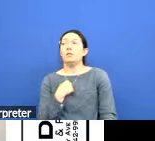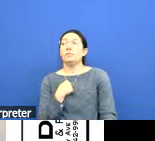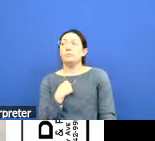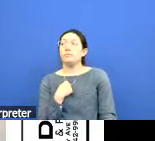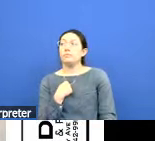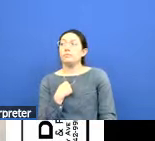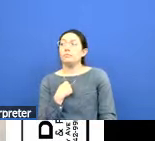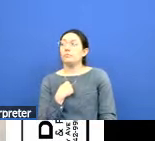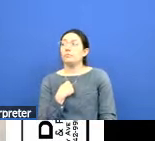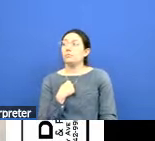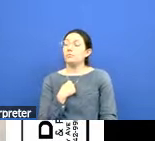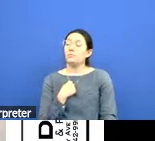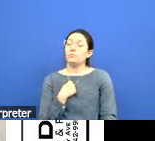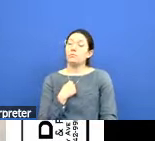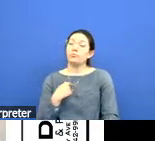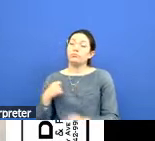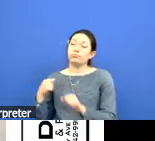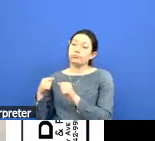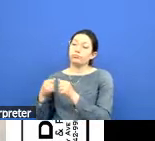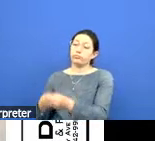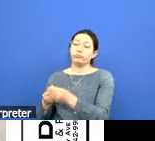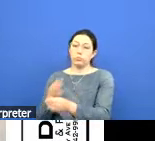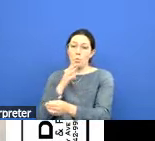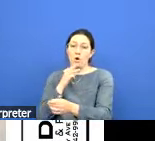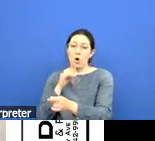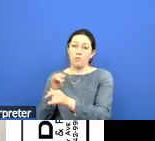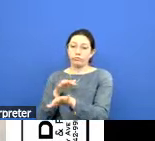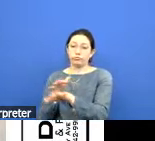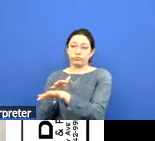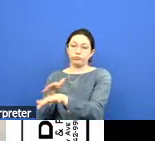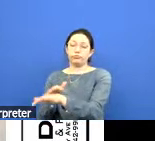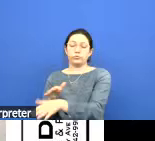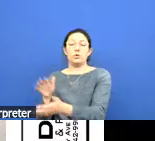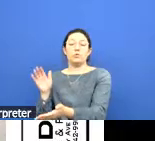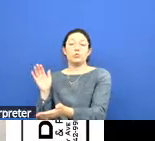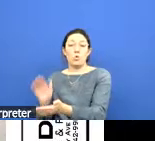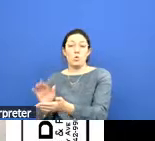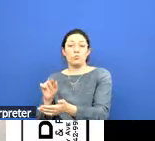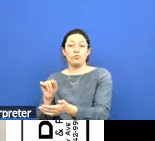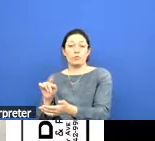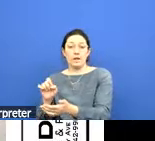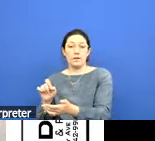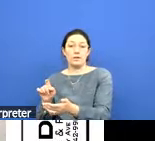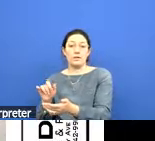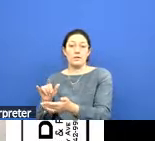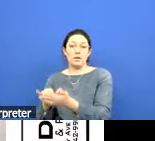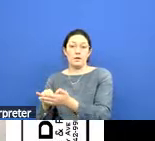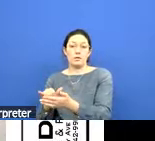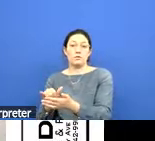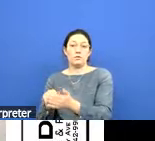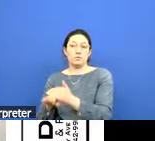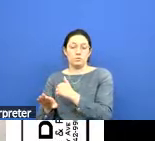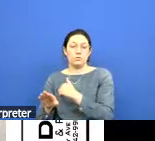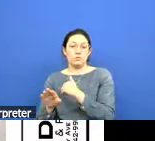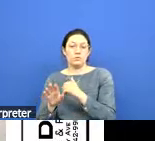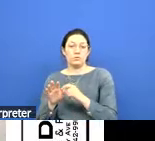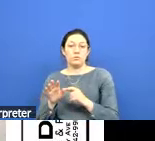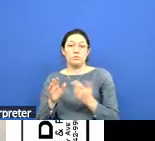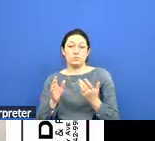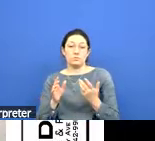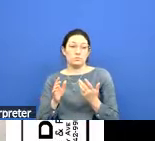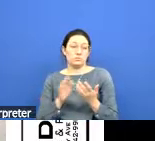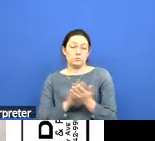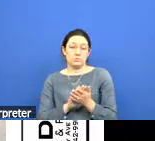put a whole bunch of water in downstream, that slows the rate at which the water getting there comes in, especially into a pipe, but even